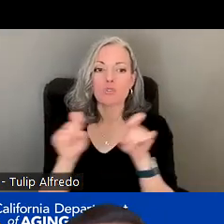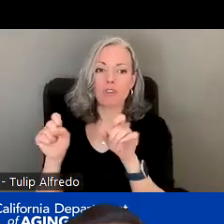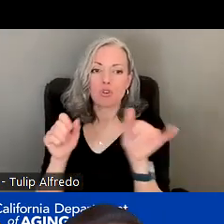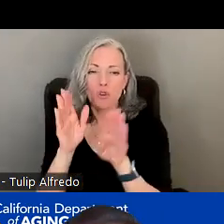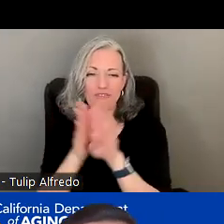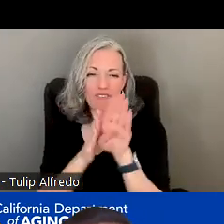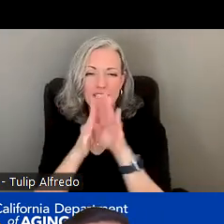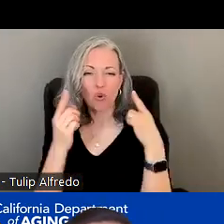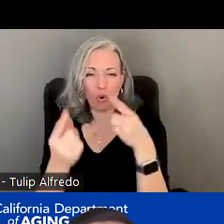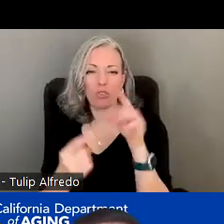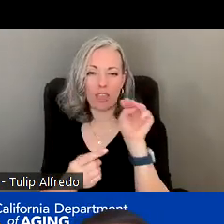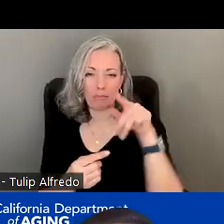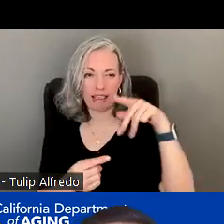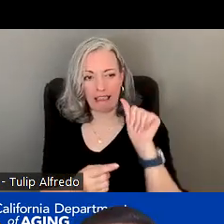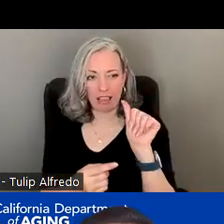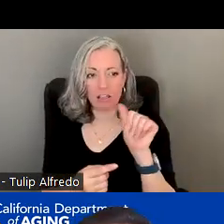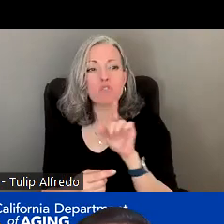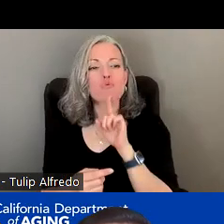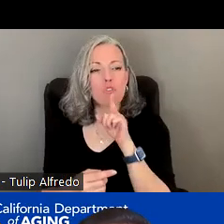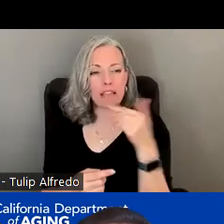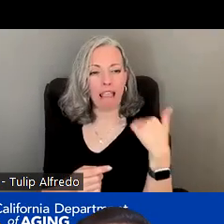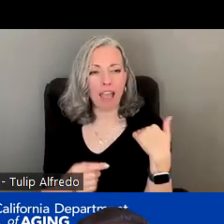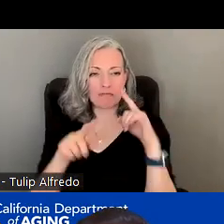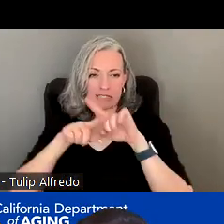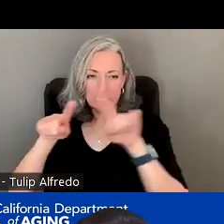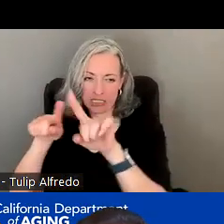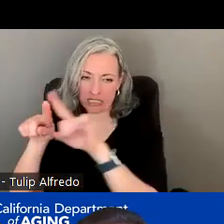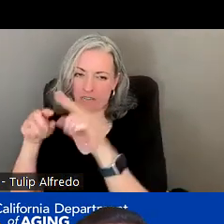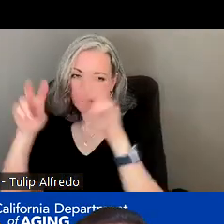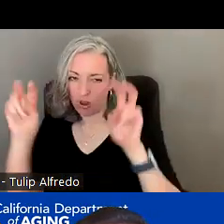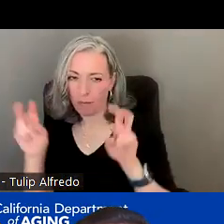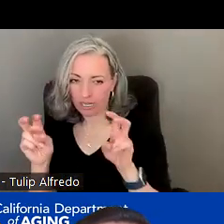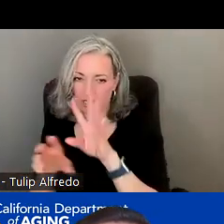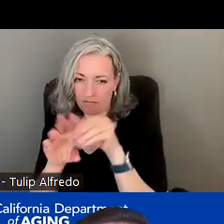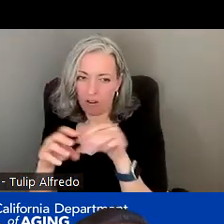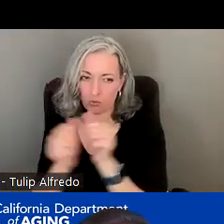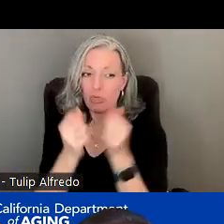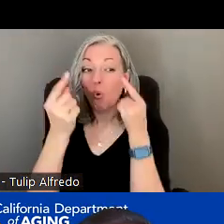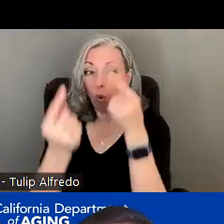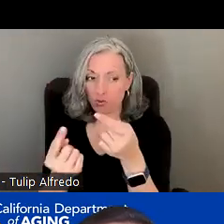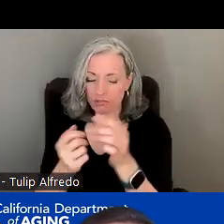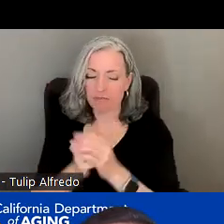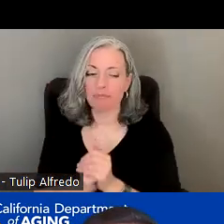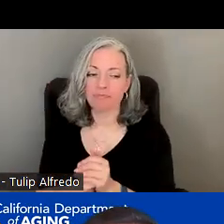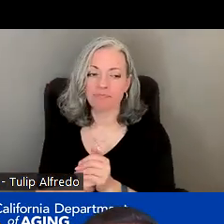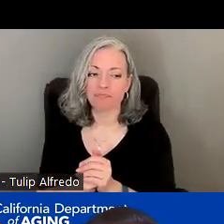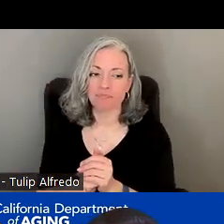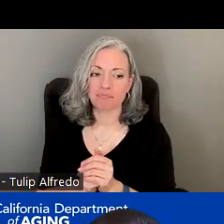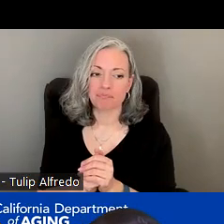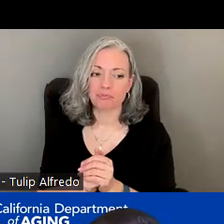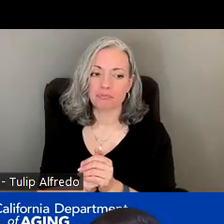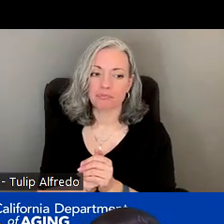of the master plan for aging. So it touches on several goal topics, but really gets to equity, which is what the MP is grounded in. Let me go to the next slide, please,